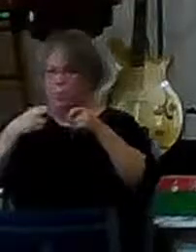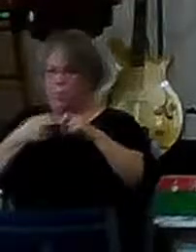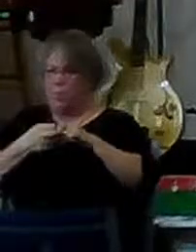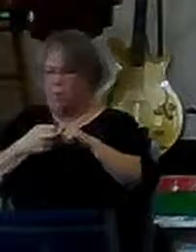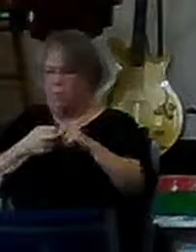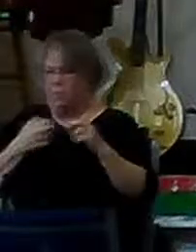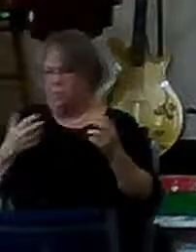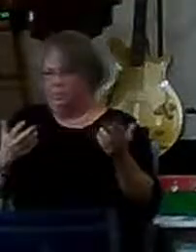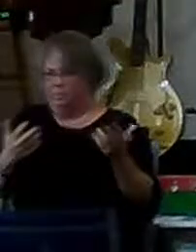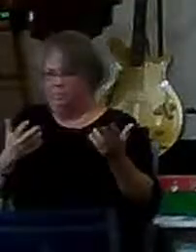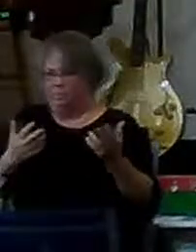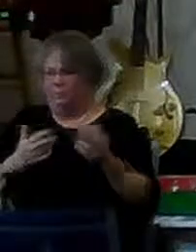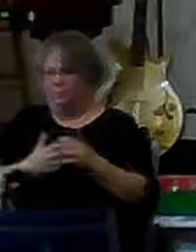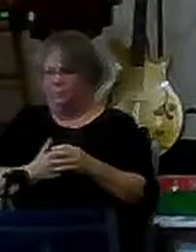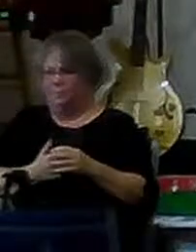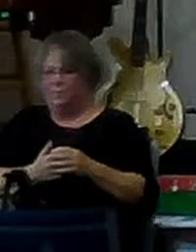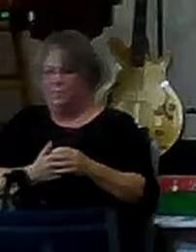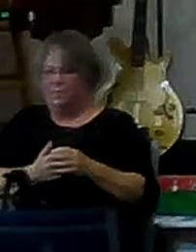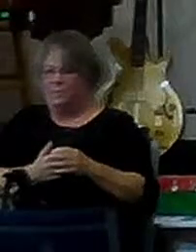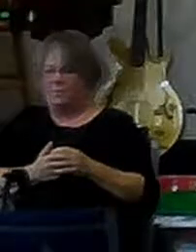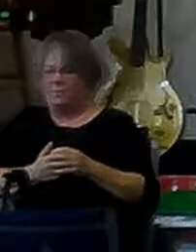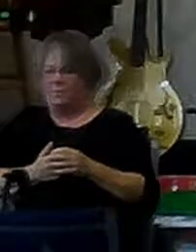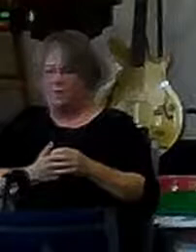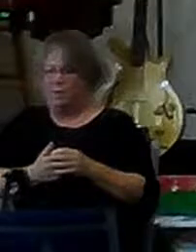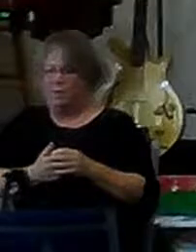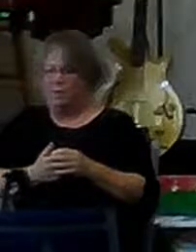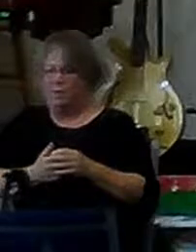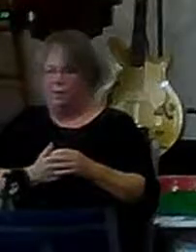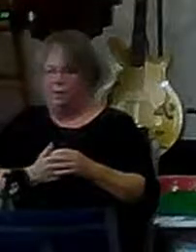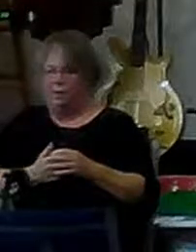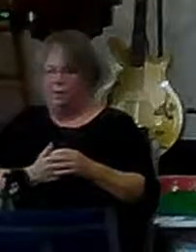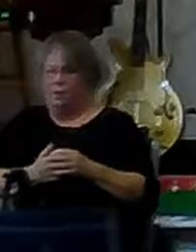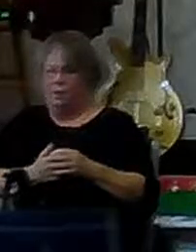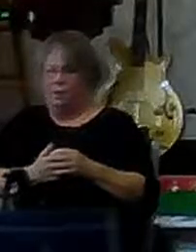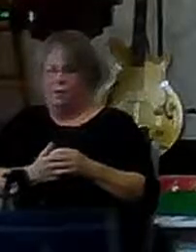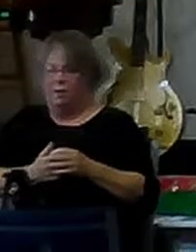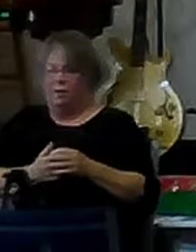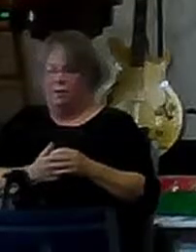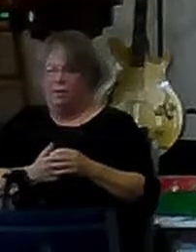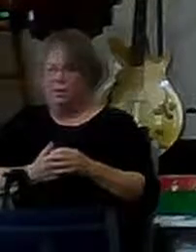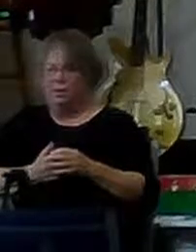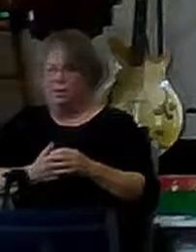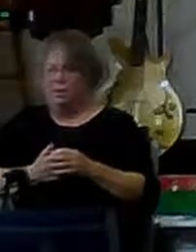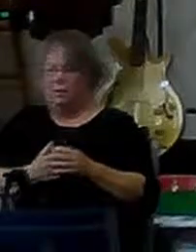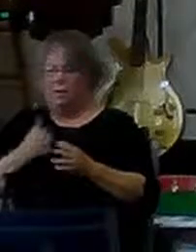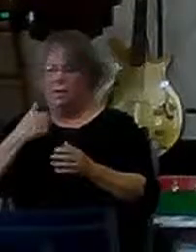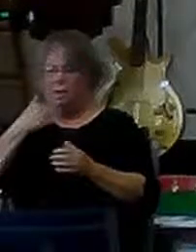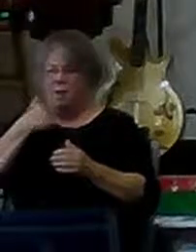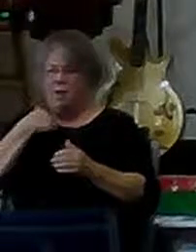prickles. And I like that. I have an acquaintance who,